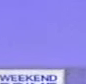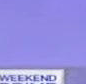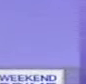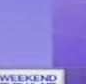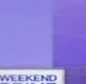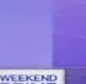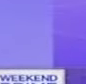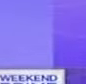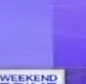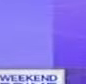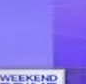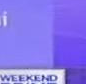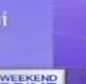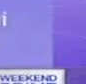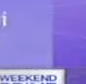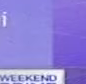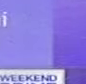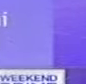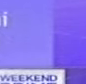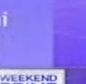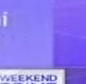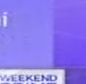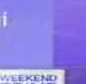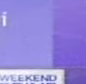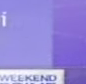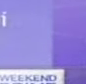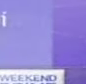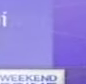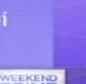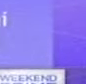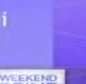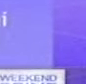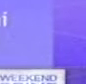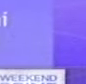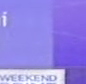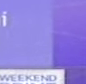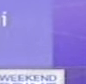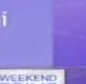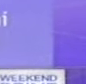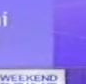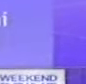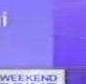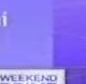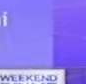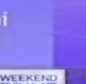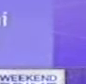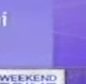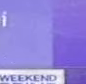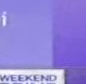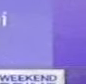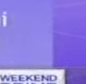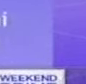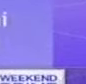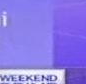poll loser Philip Kaloki has been handed the chairmanship of the Kenya Medical Training College Board. This after he decamped cord coalition to TNA